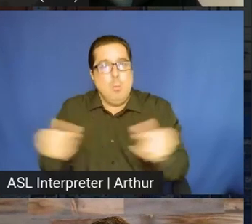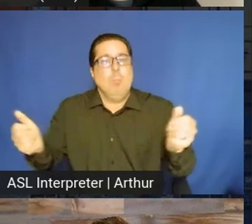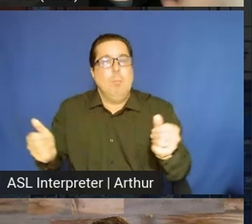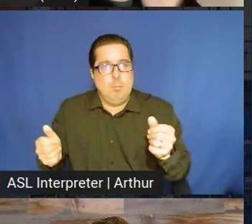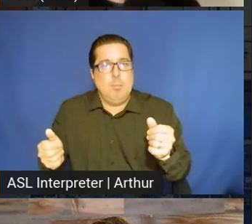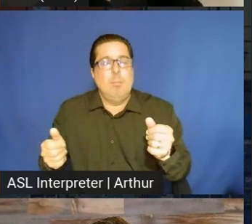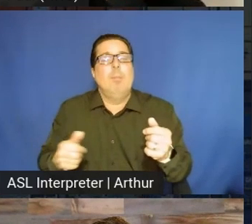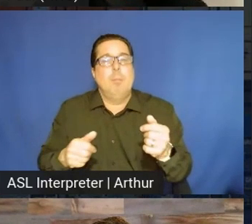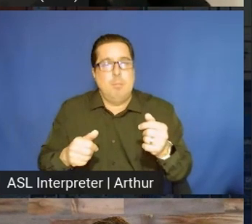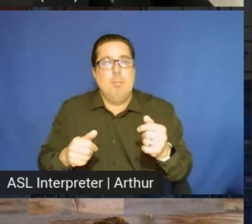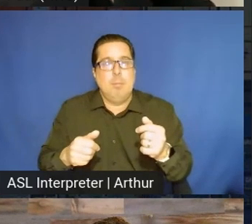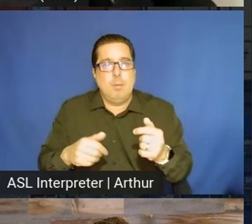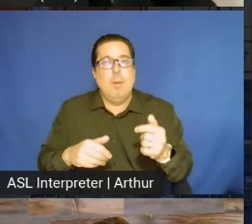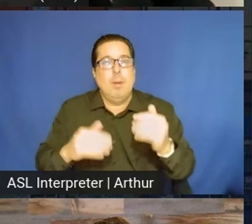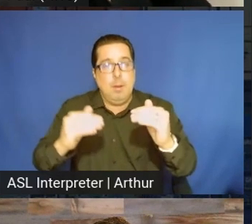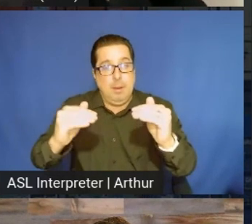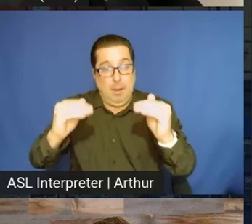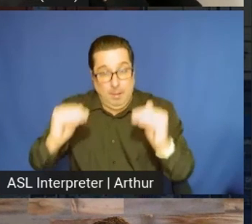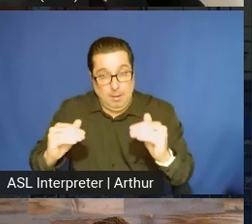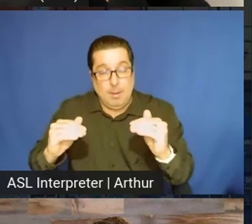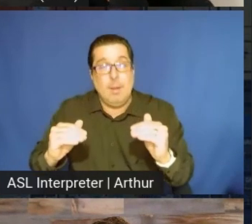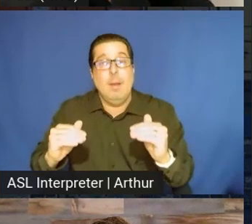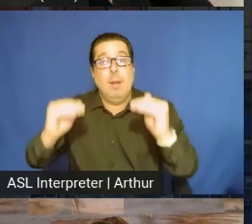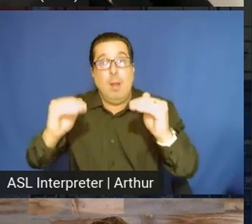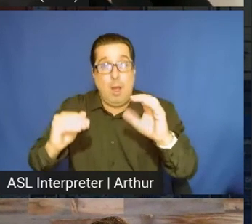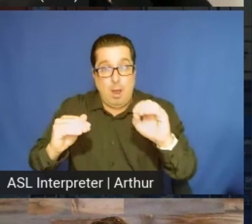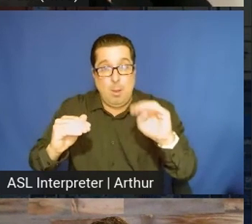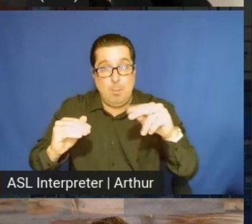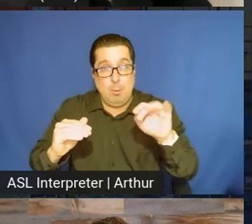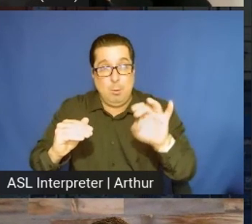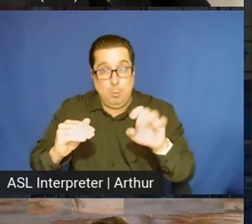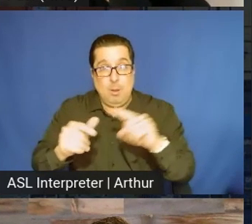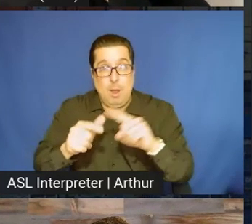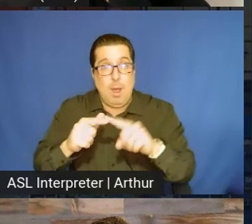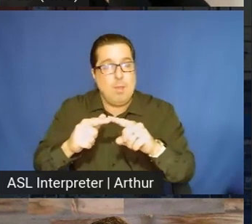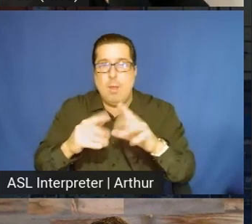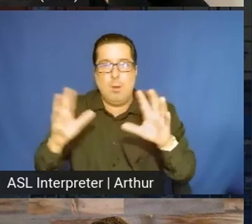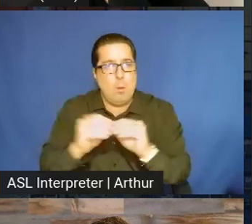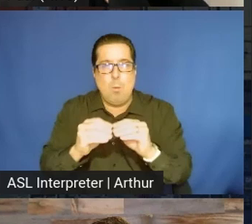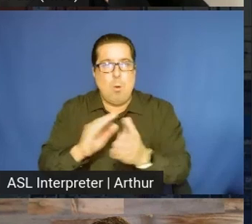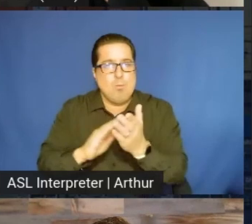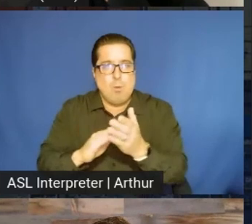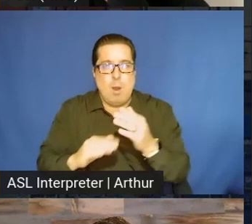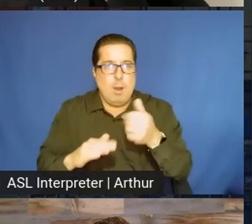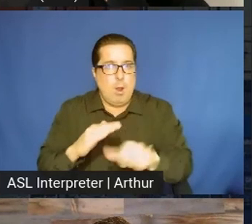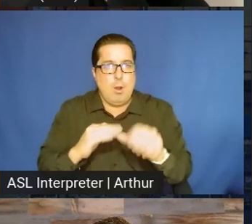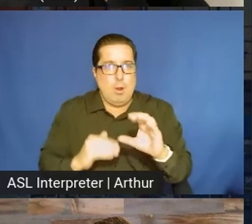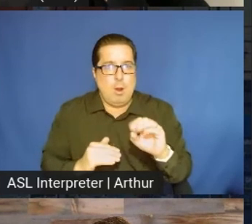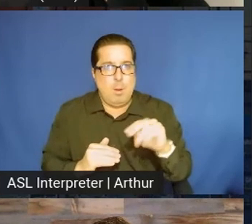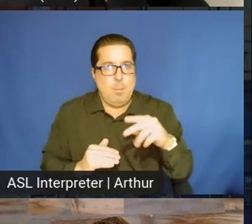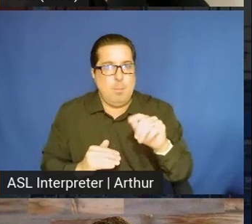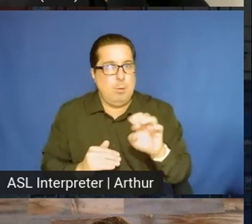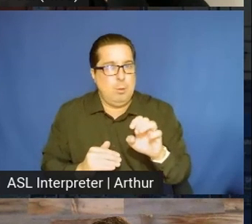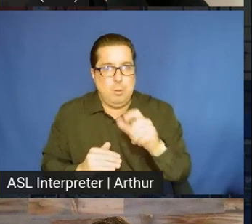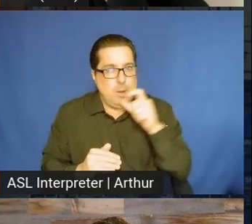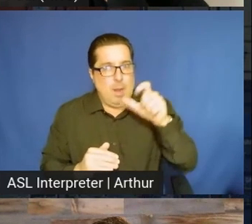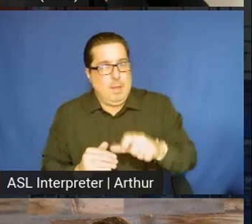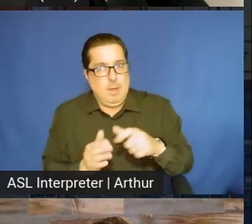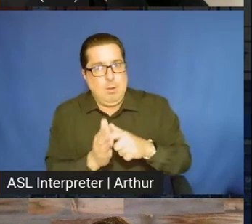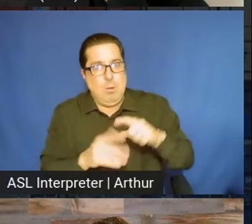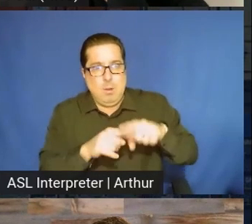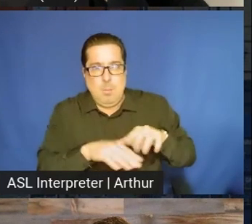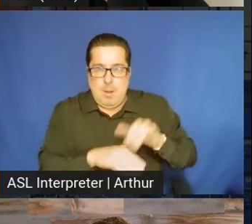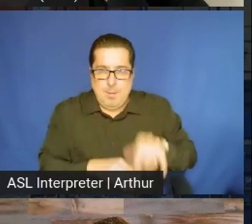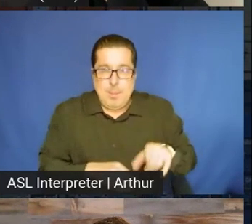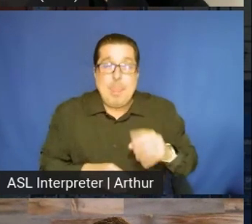required, it makes sure that we're not running compute unnecessarily. So as the second